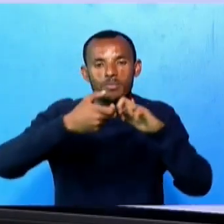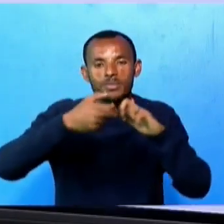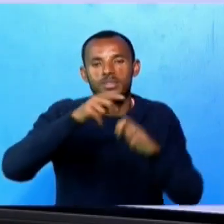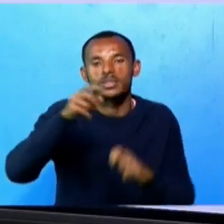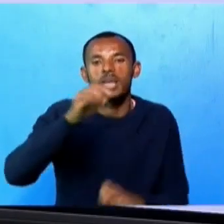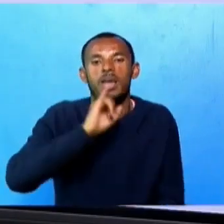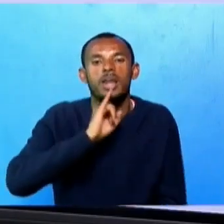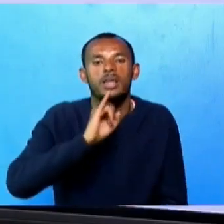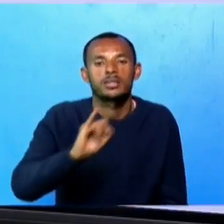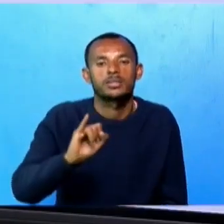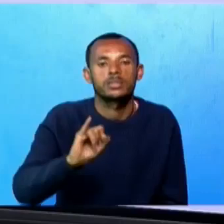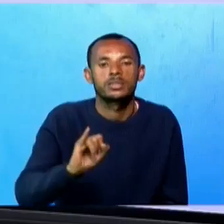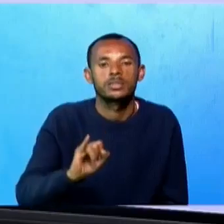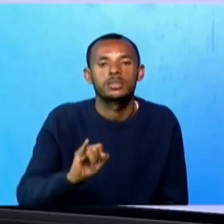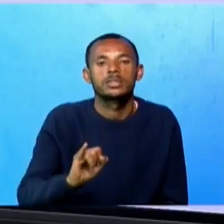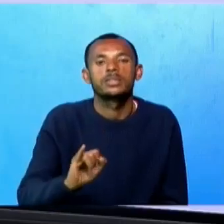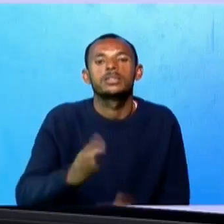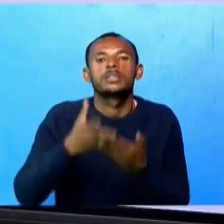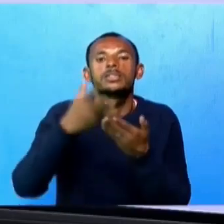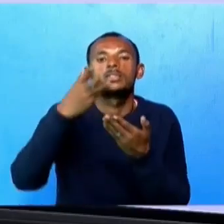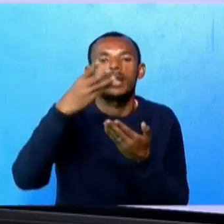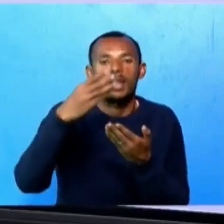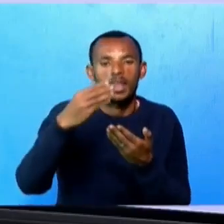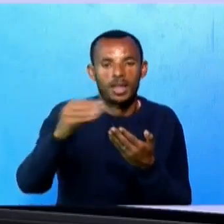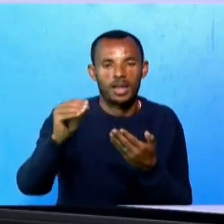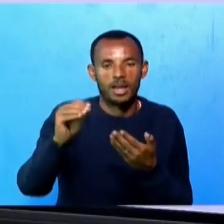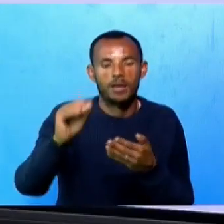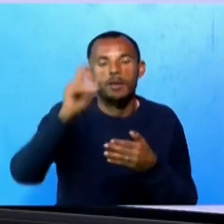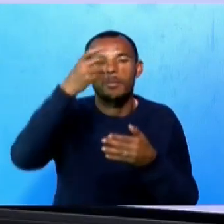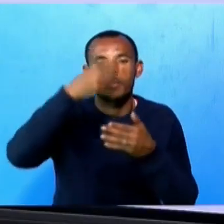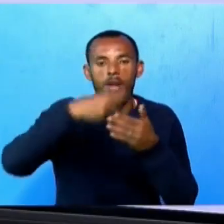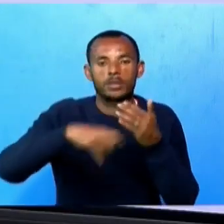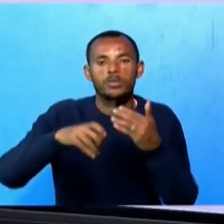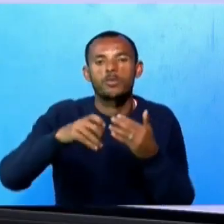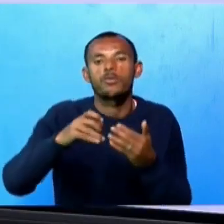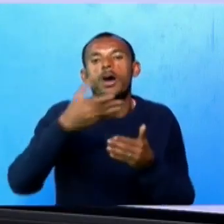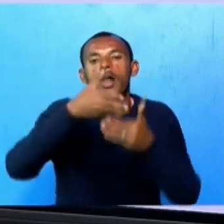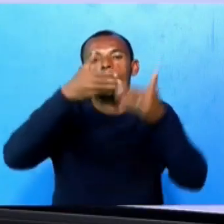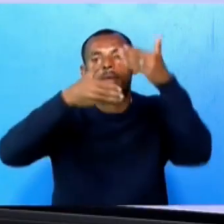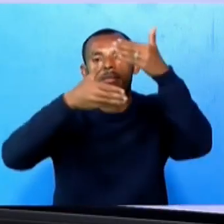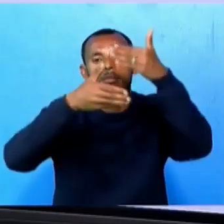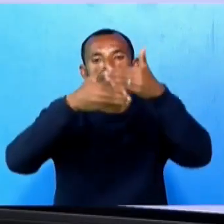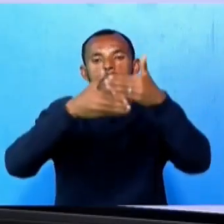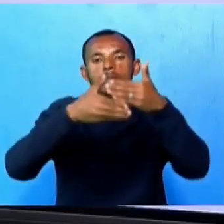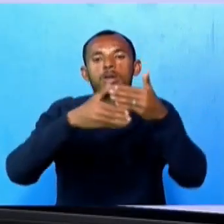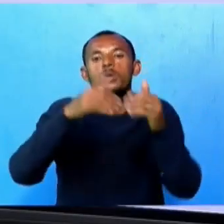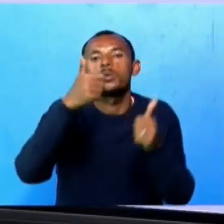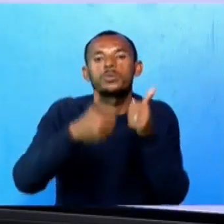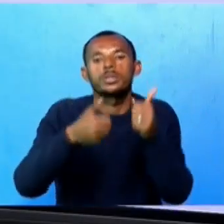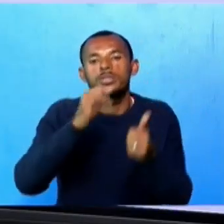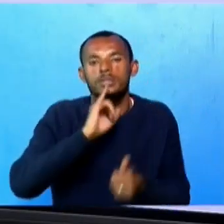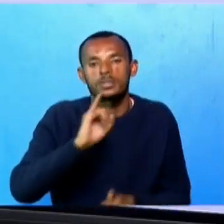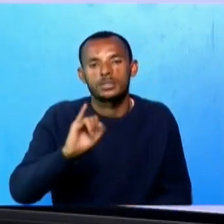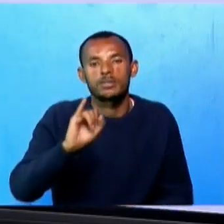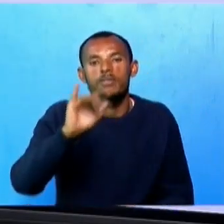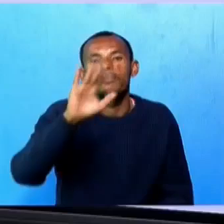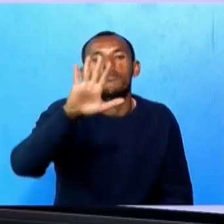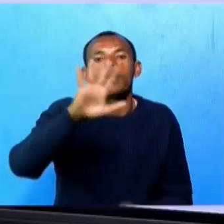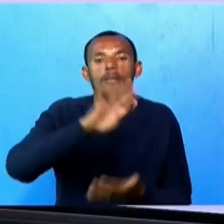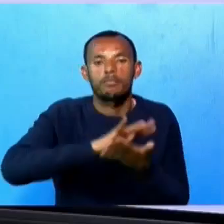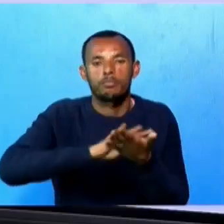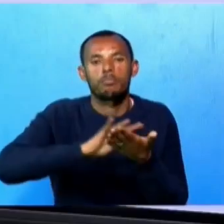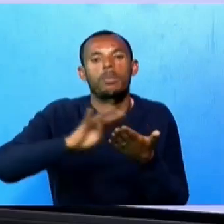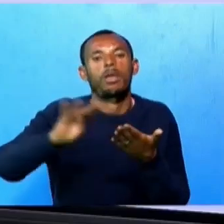is the original selling price of an apartment, which was 5